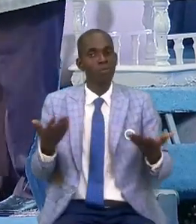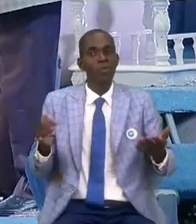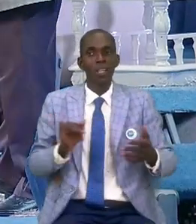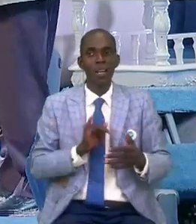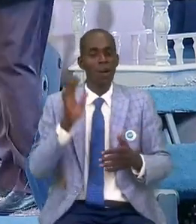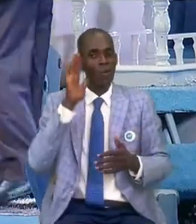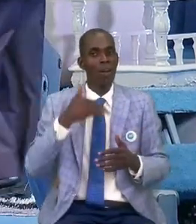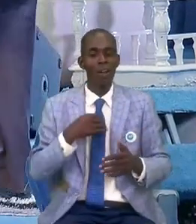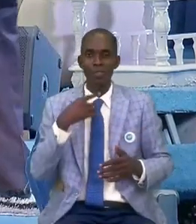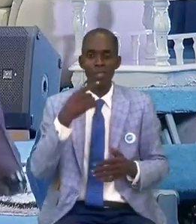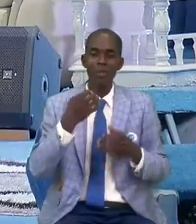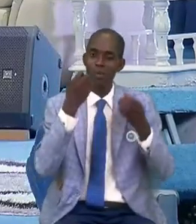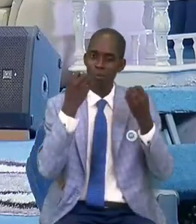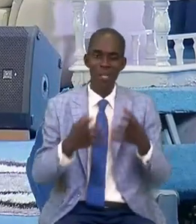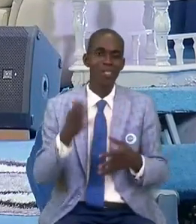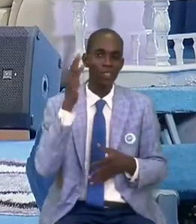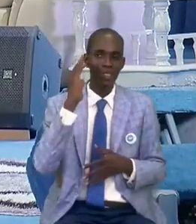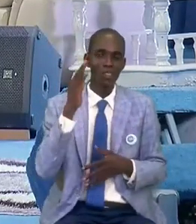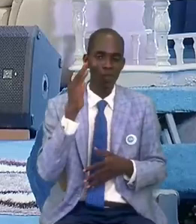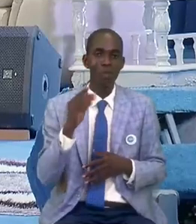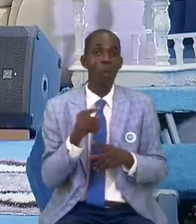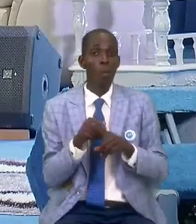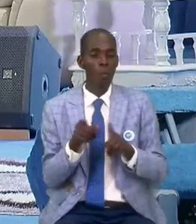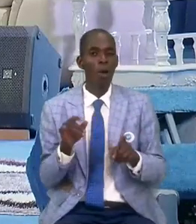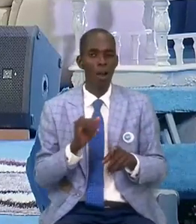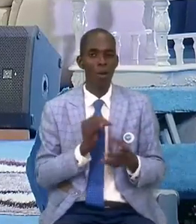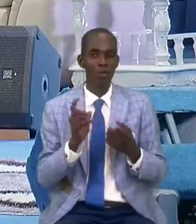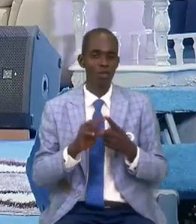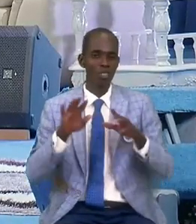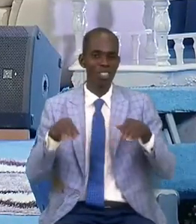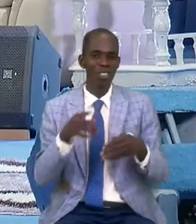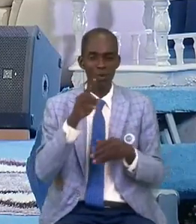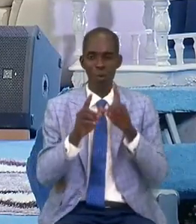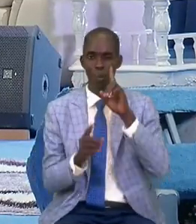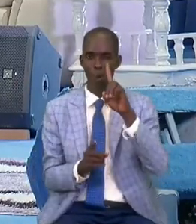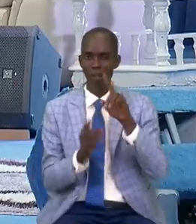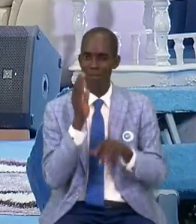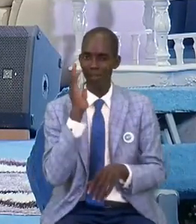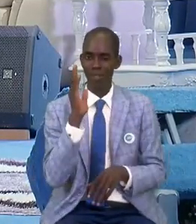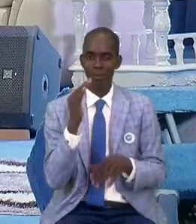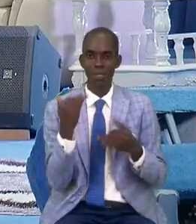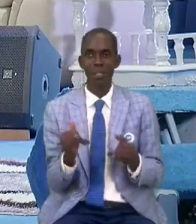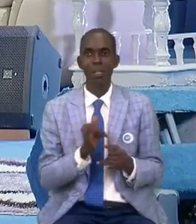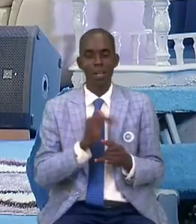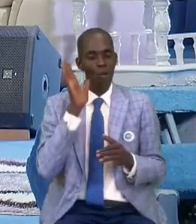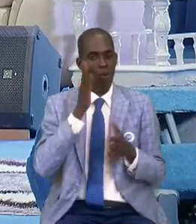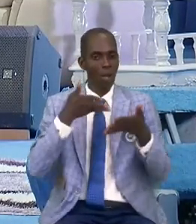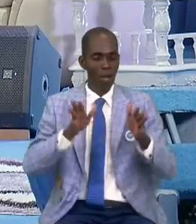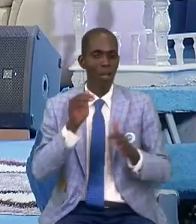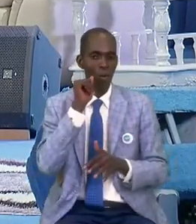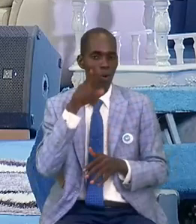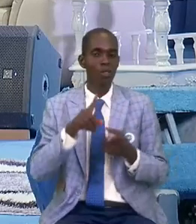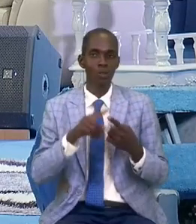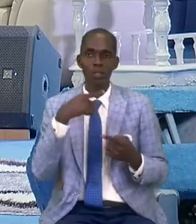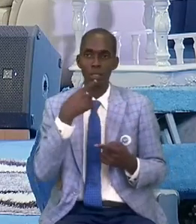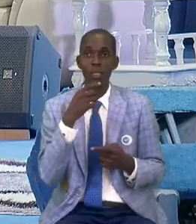you one testimony now, and I'm going to allow her to speak. He said, yes, I was part of the everyone. This thing took place,